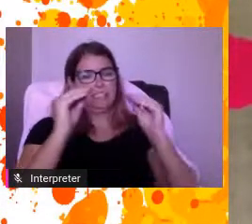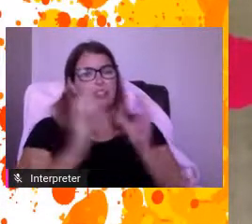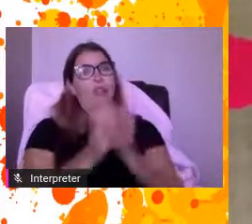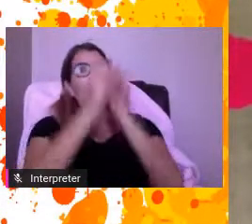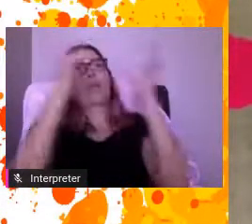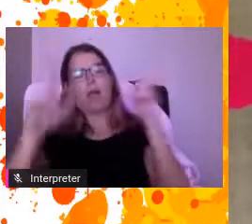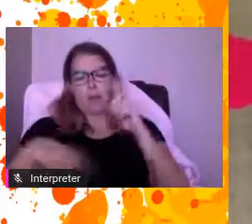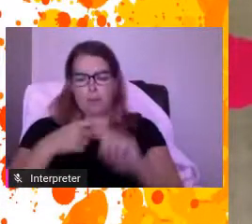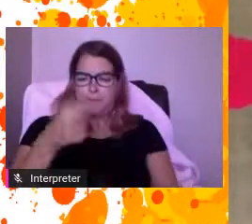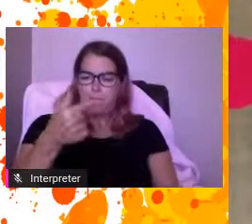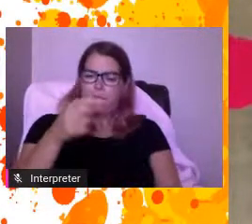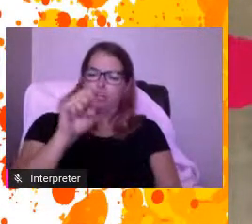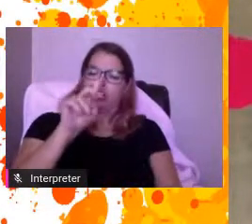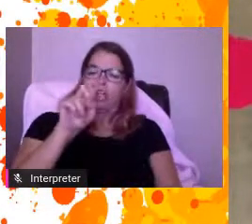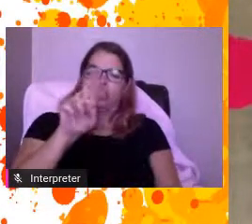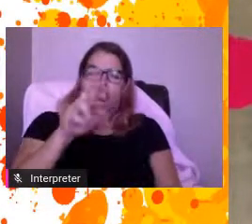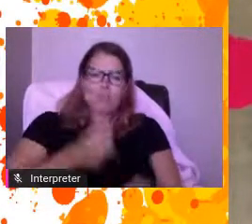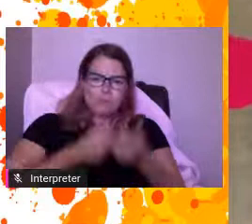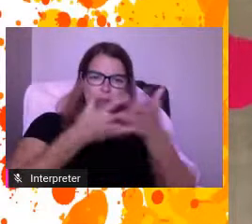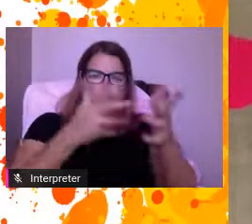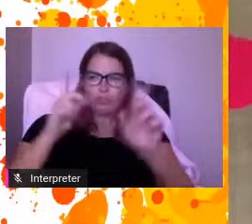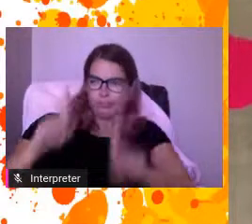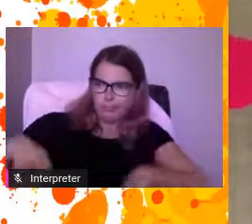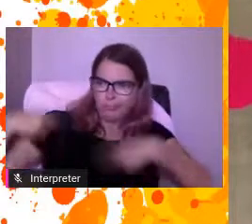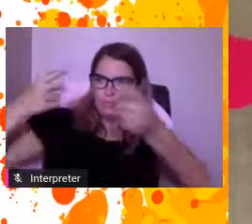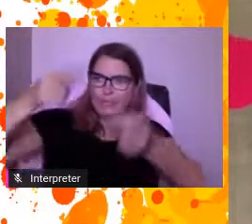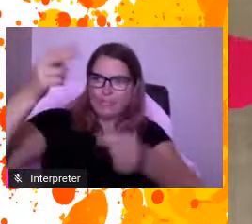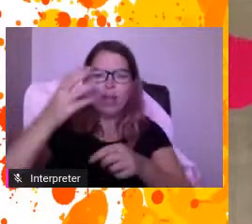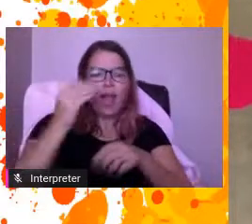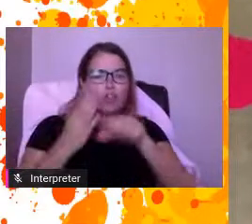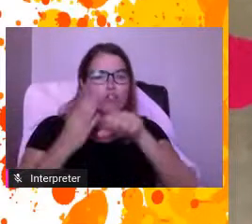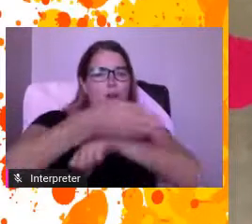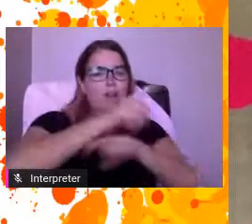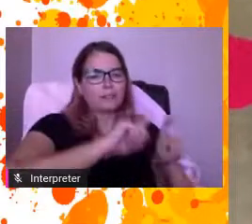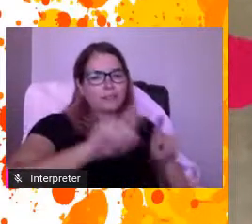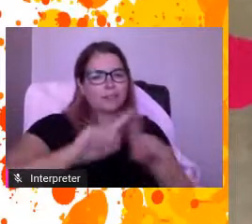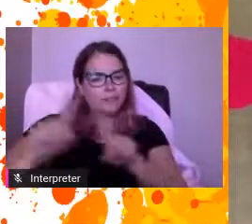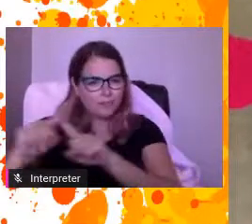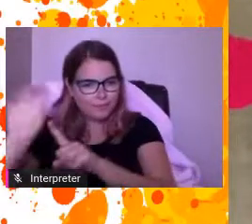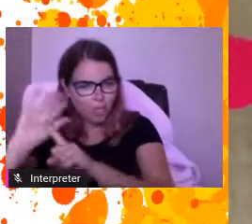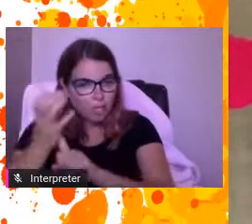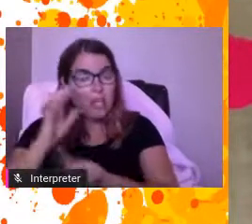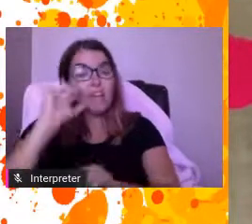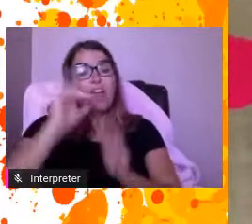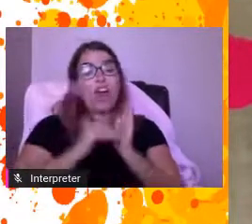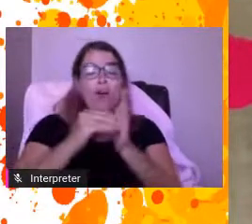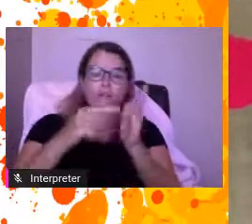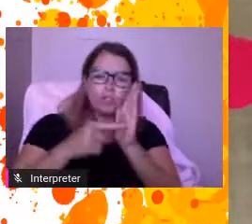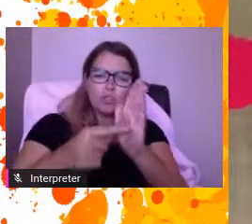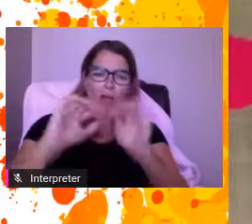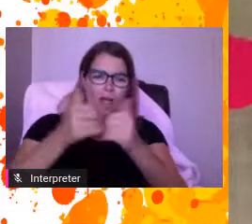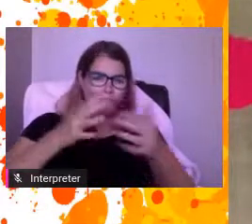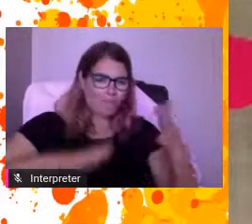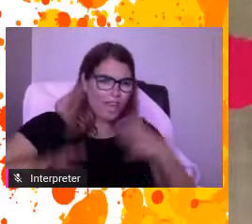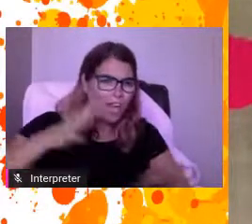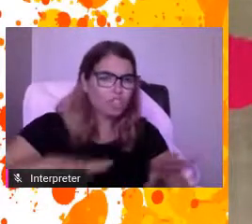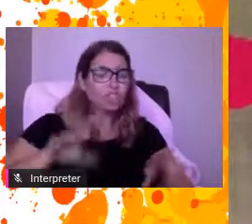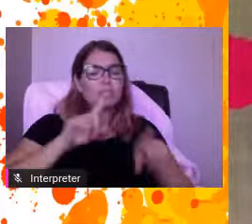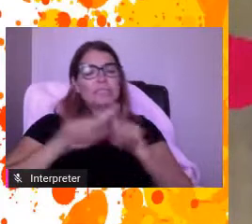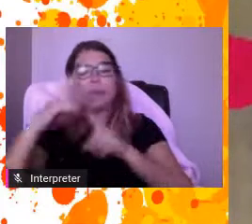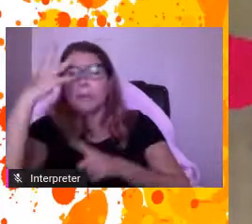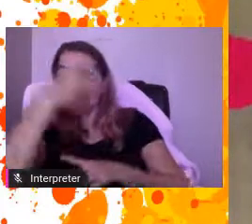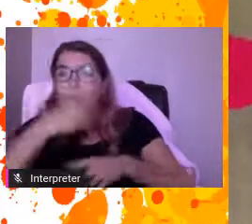time and cross-culturally. And in many cases, art is our only window into how fashion, gendered beauty standards, and social